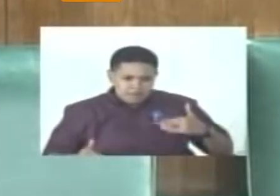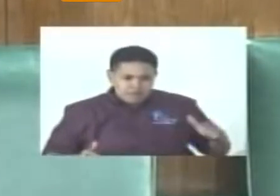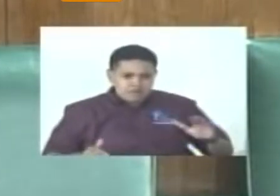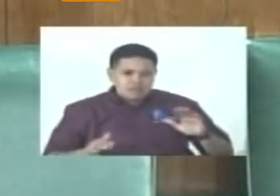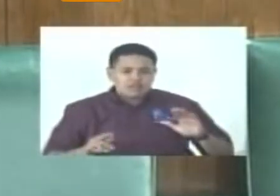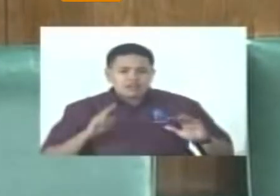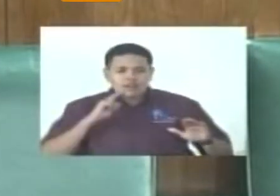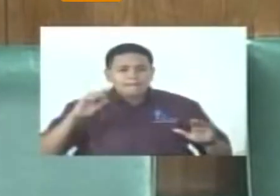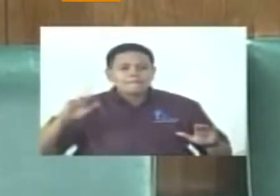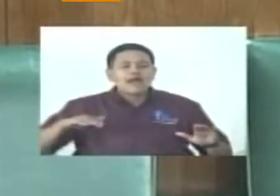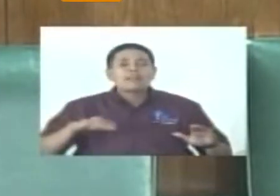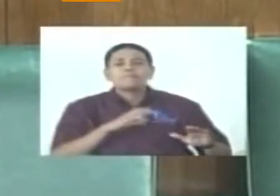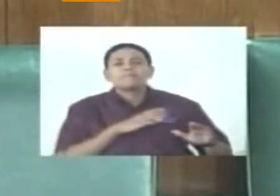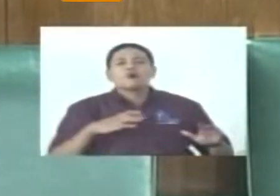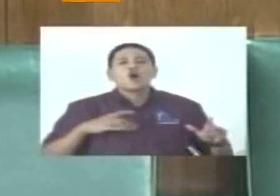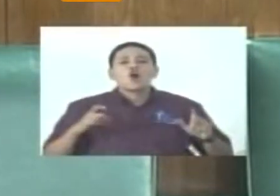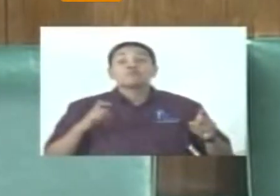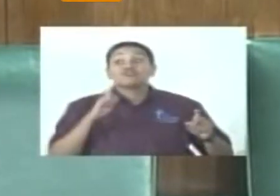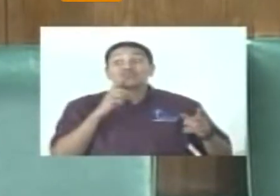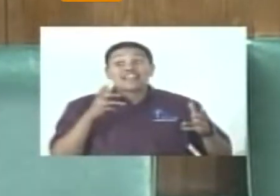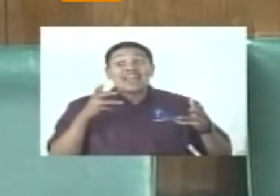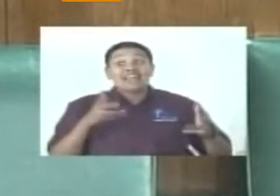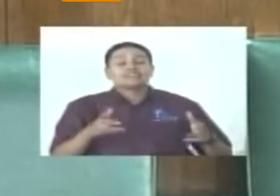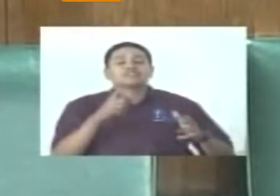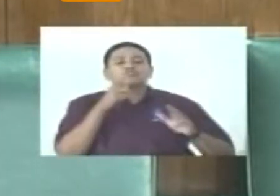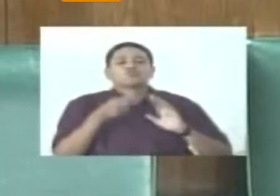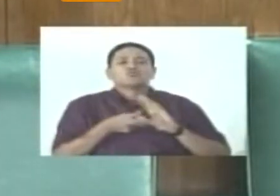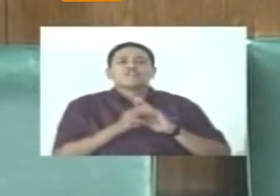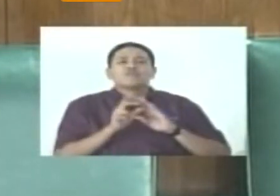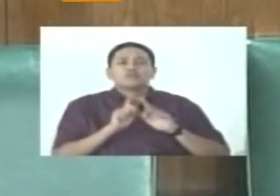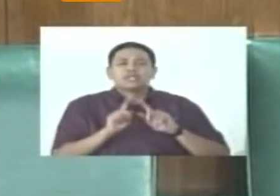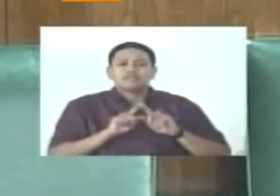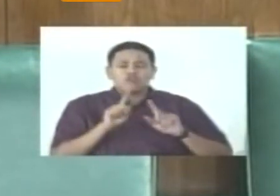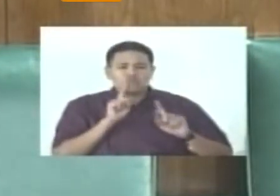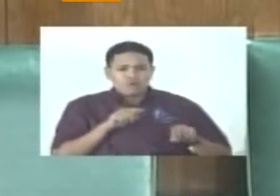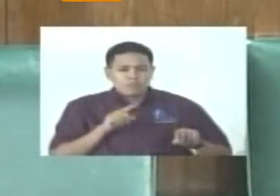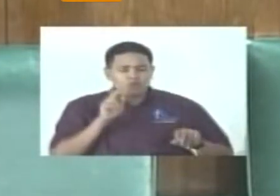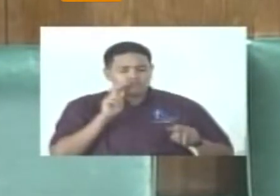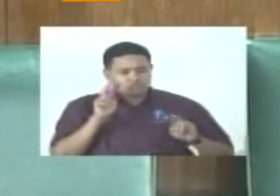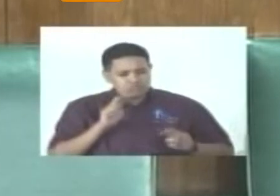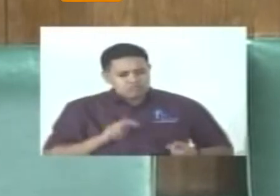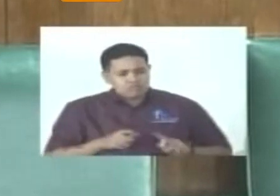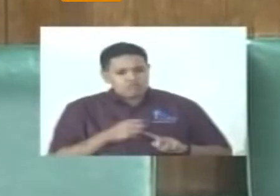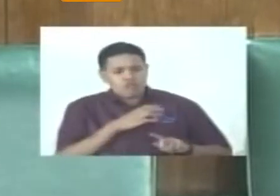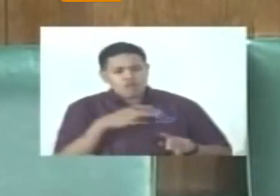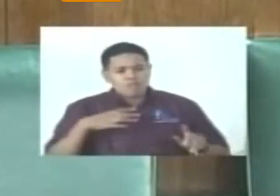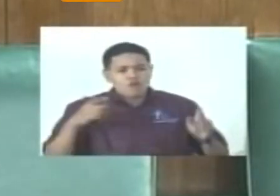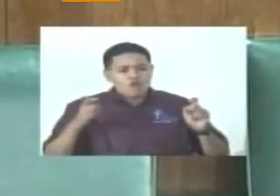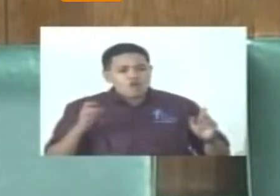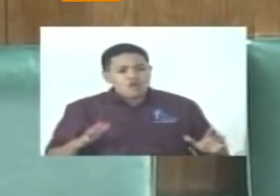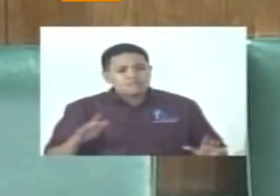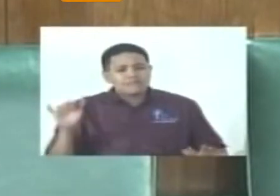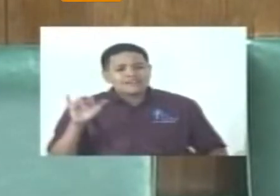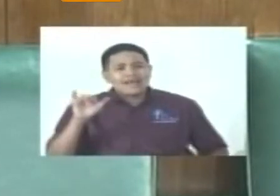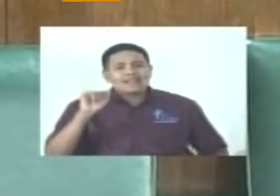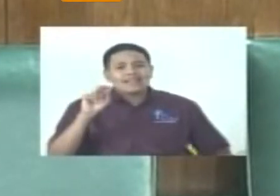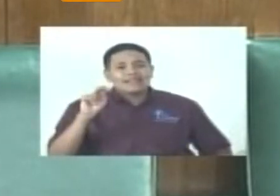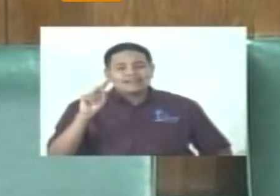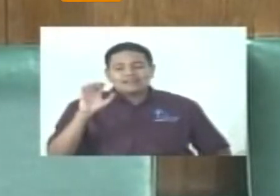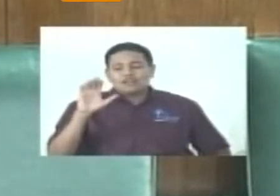the parliamentary committee that exists to review reports from the commissions like